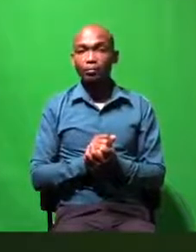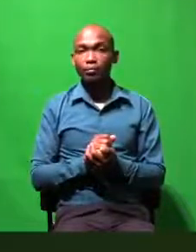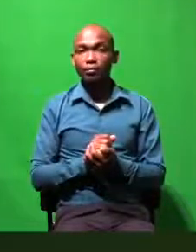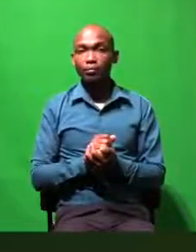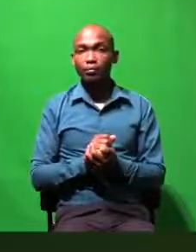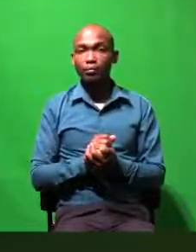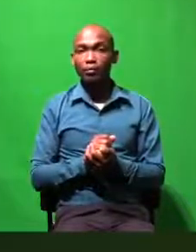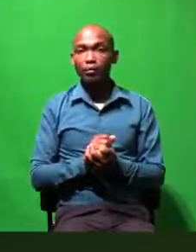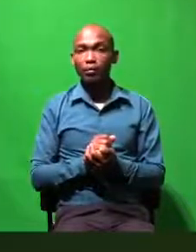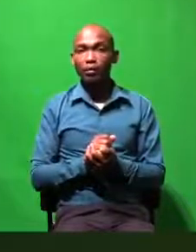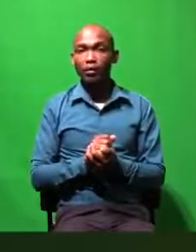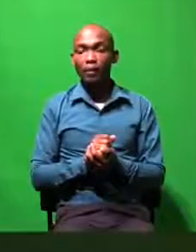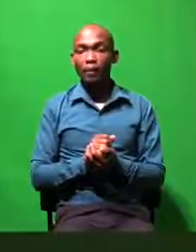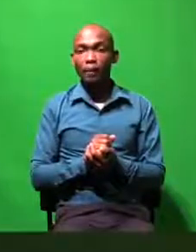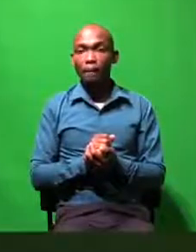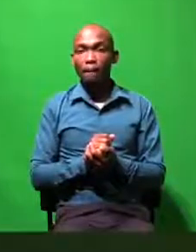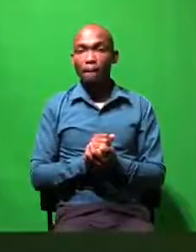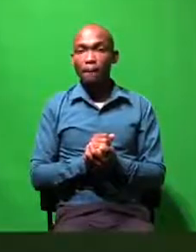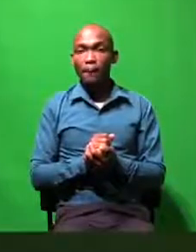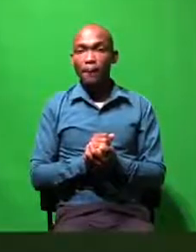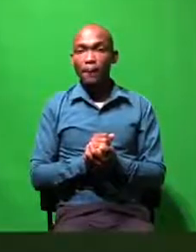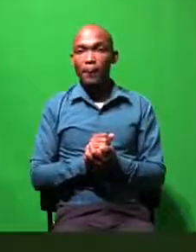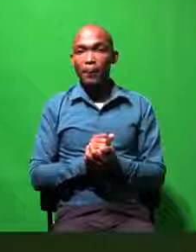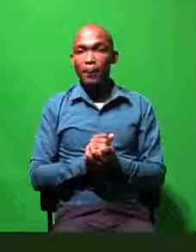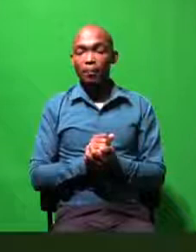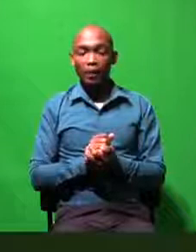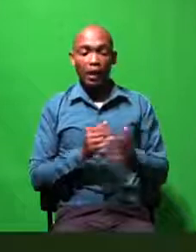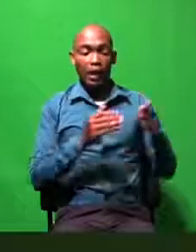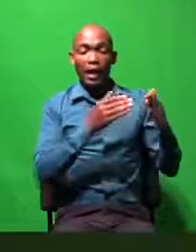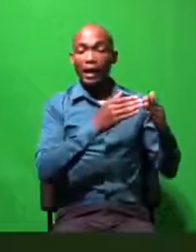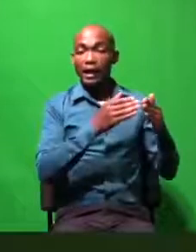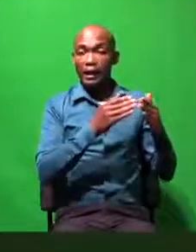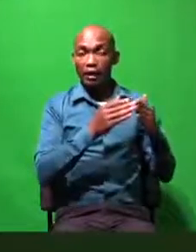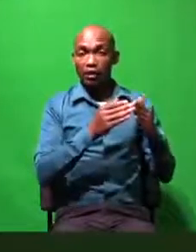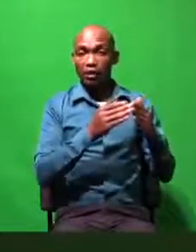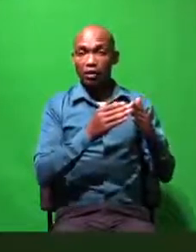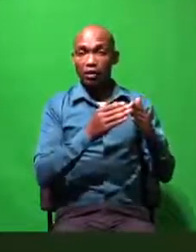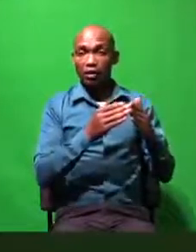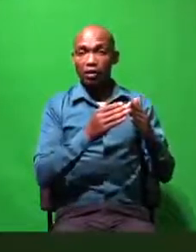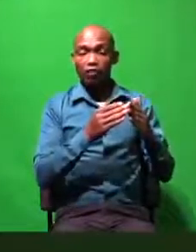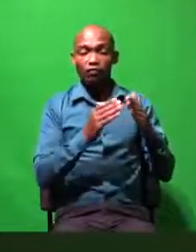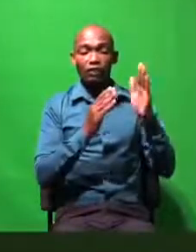Angle of 90 degrees is a right angle.